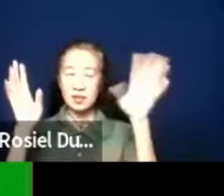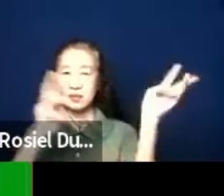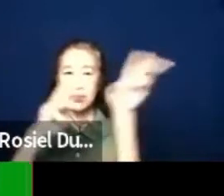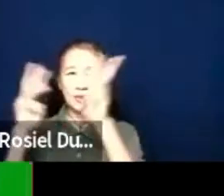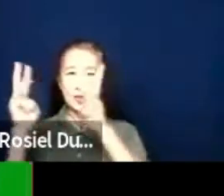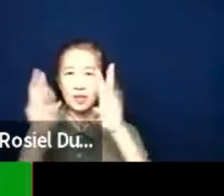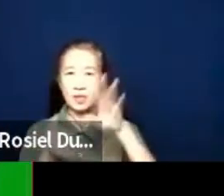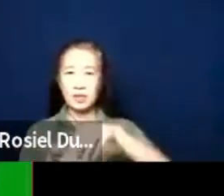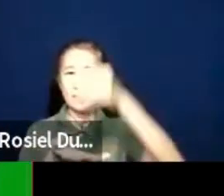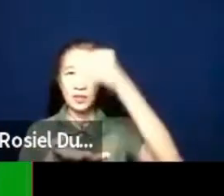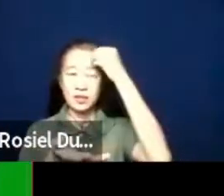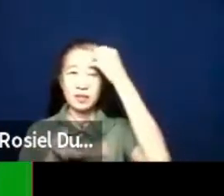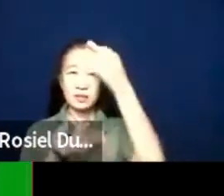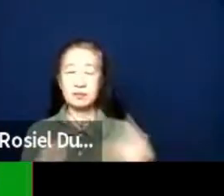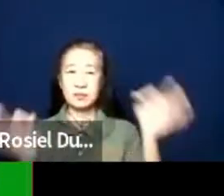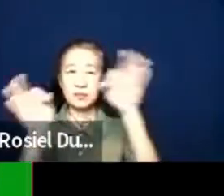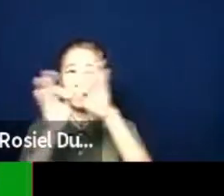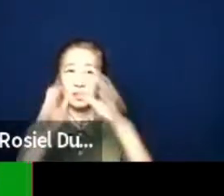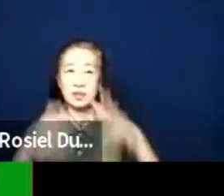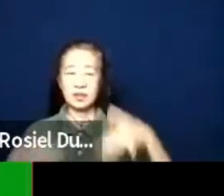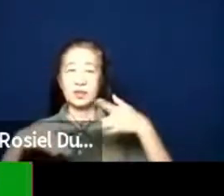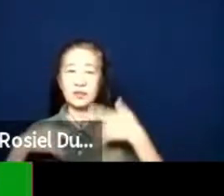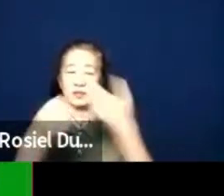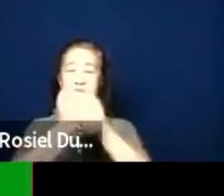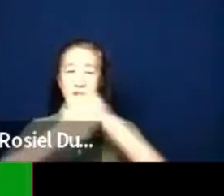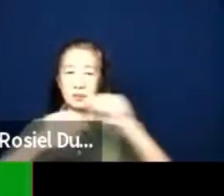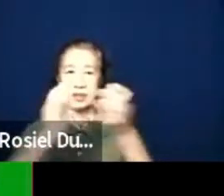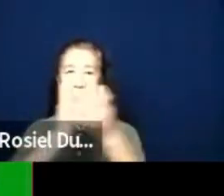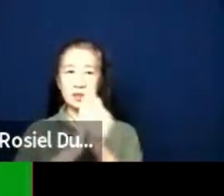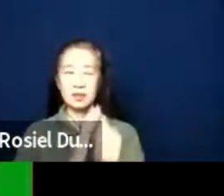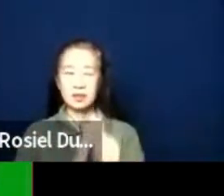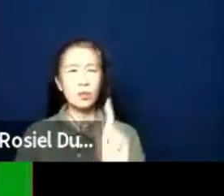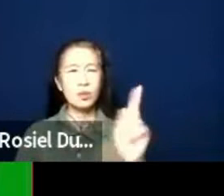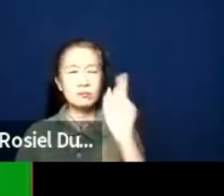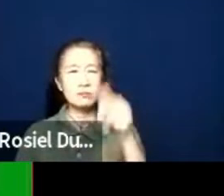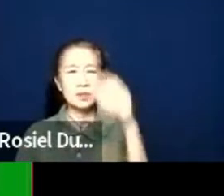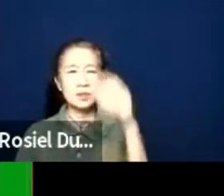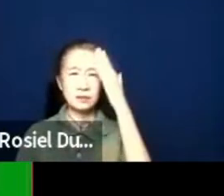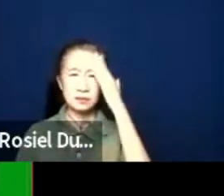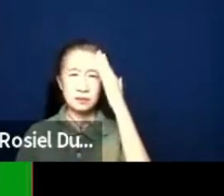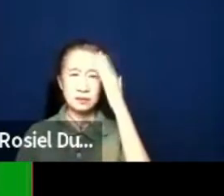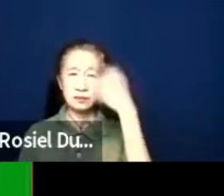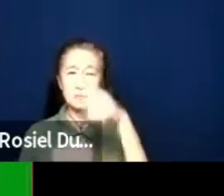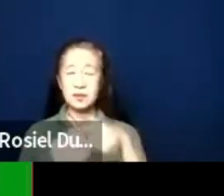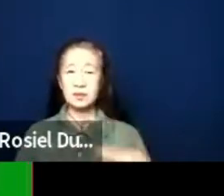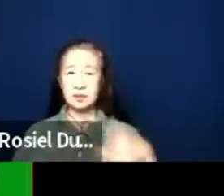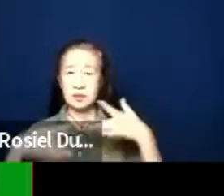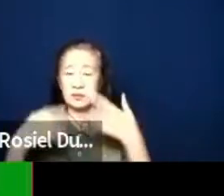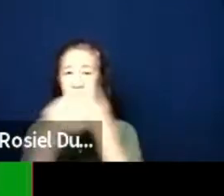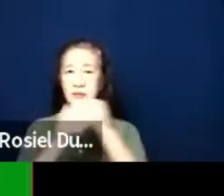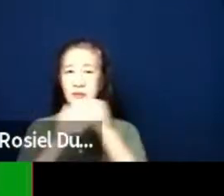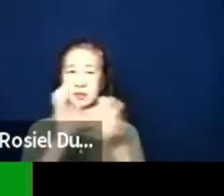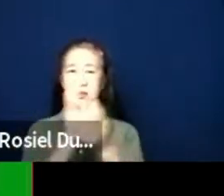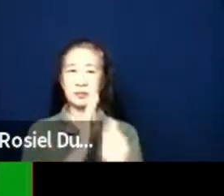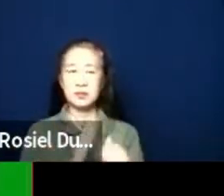by learning essential life-saving skills. What should you know about life-saving skills? Know